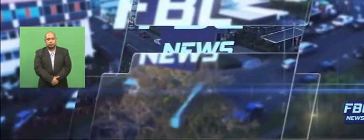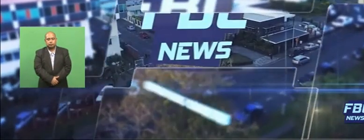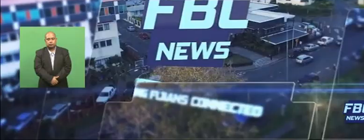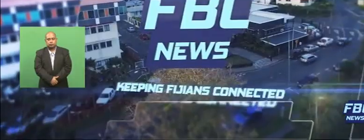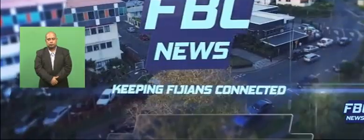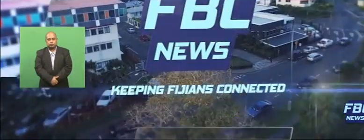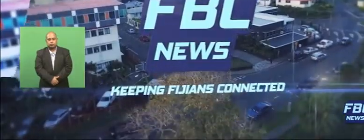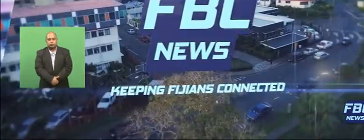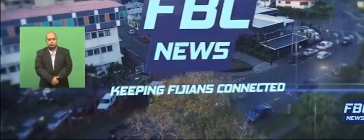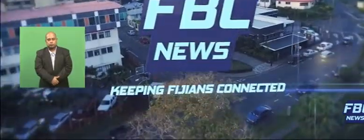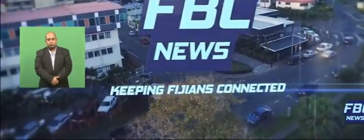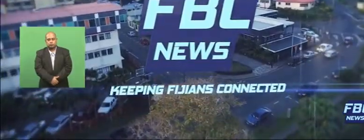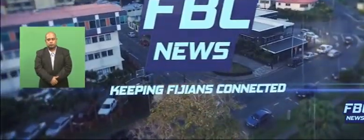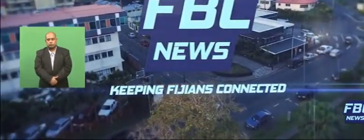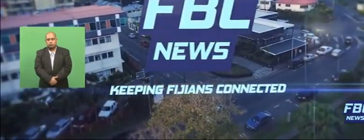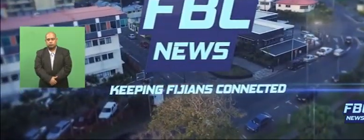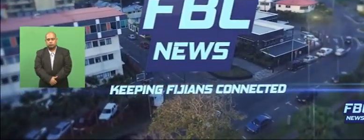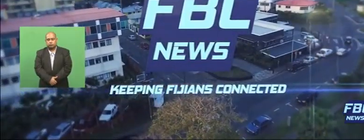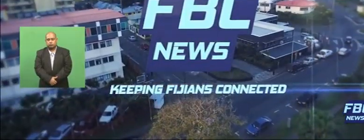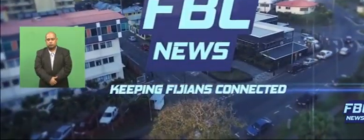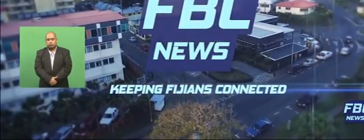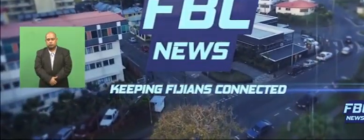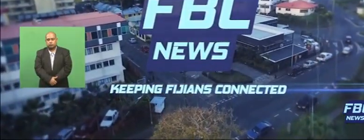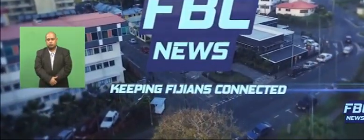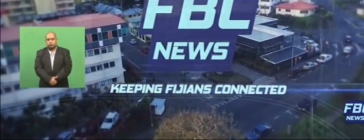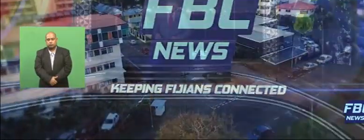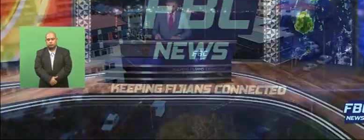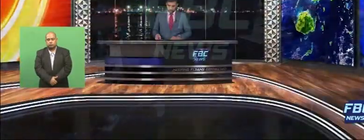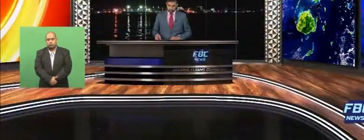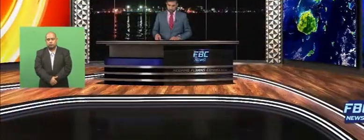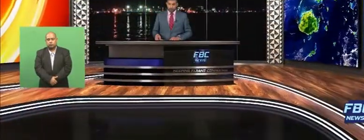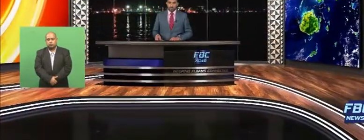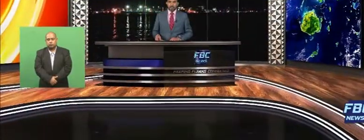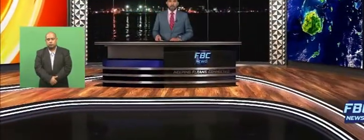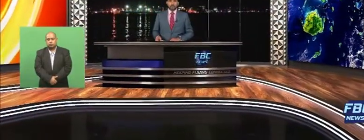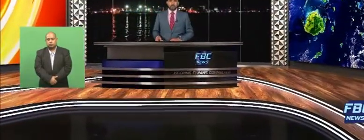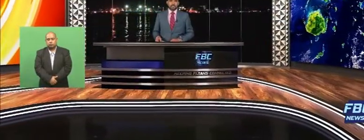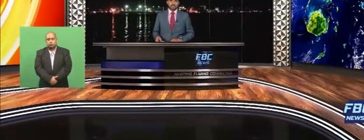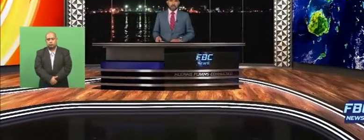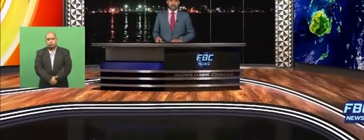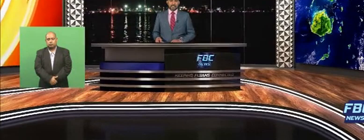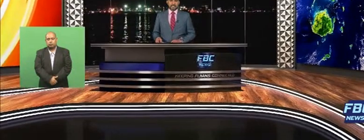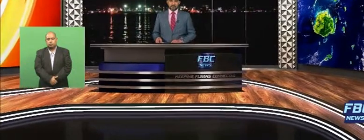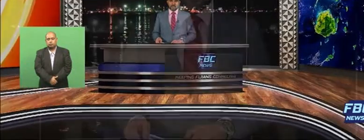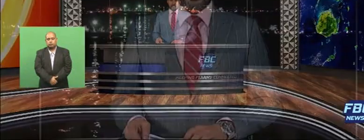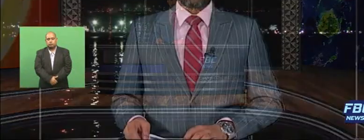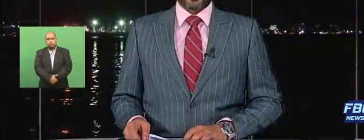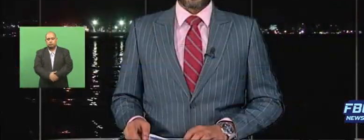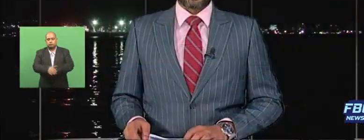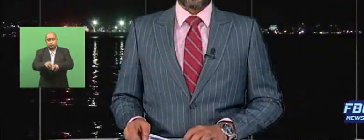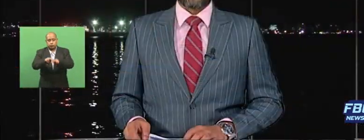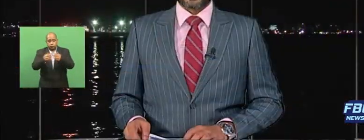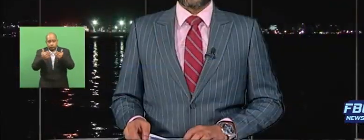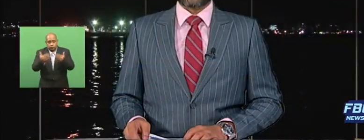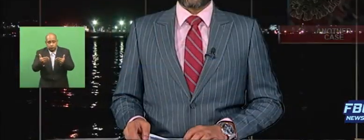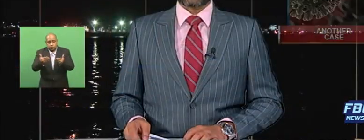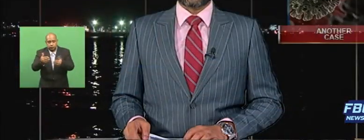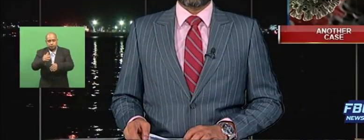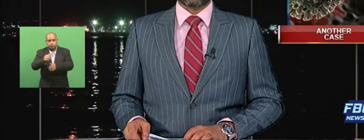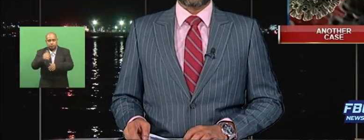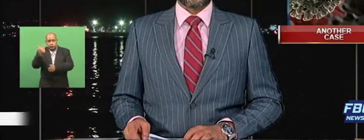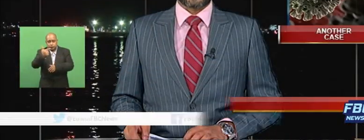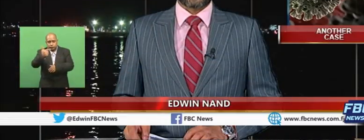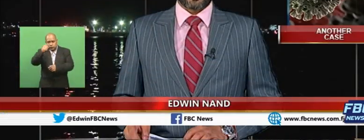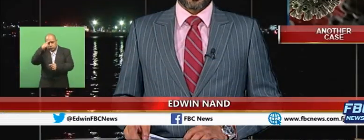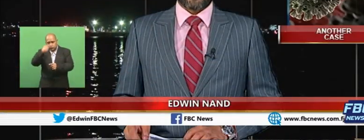From the studios of FBC Suva, Edwin Nunn. Fiji now has 17 patients who've tested positive